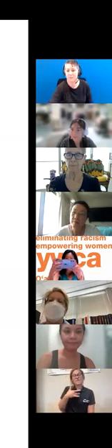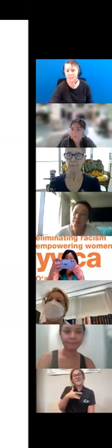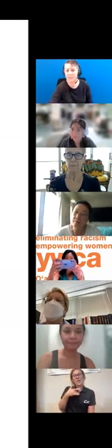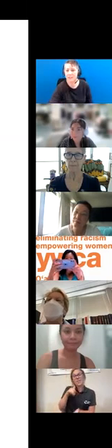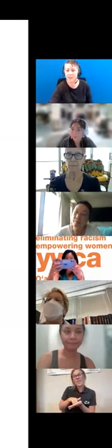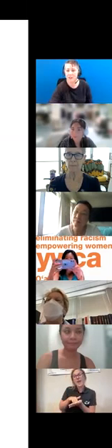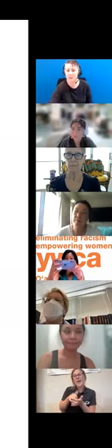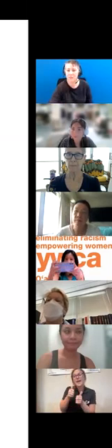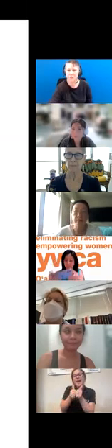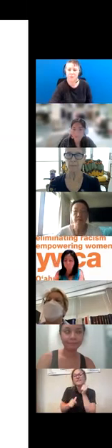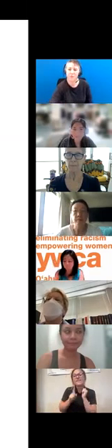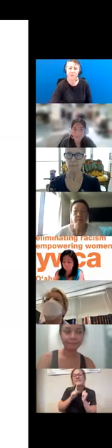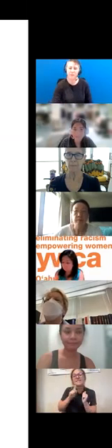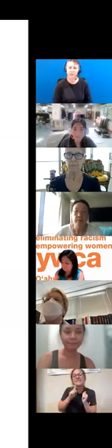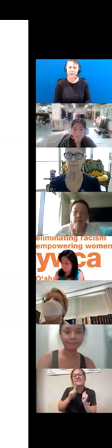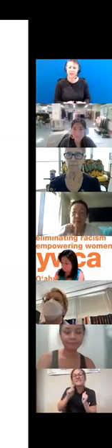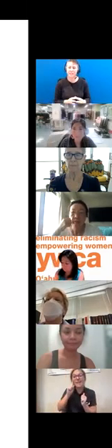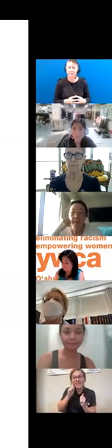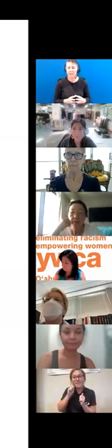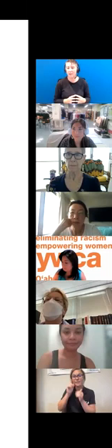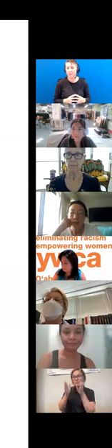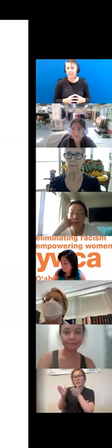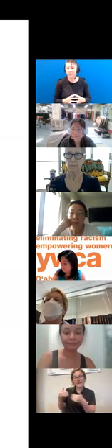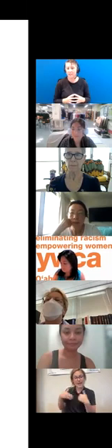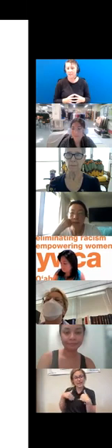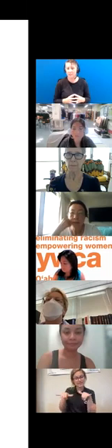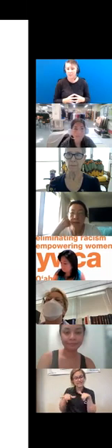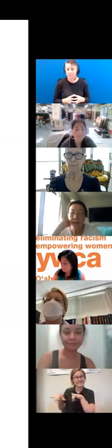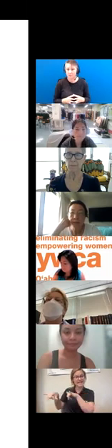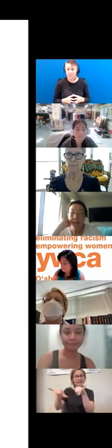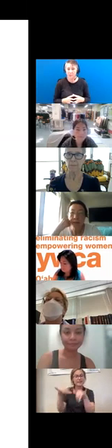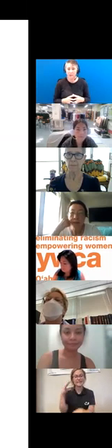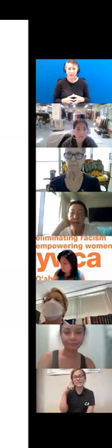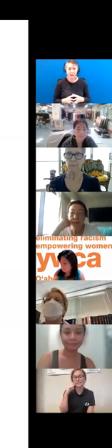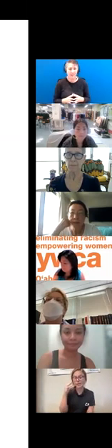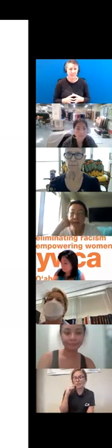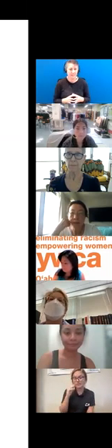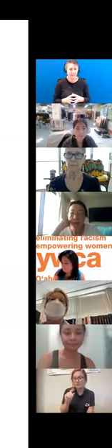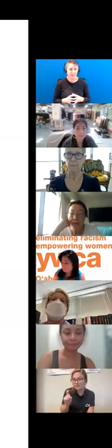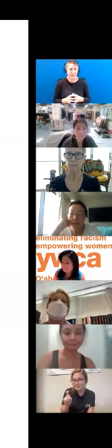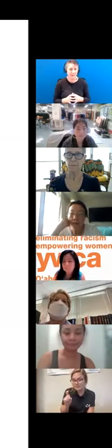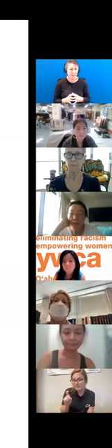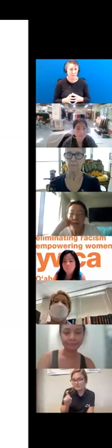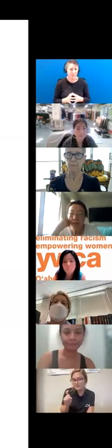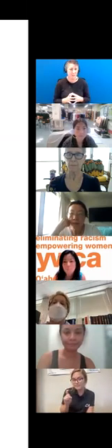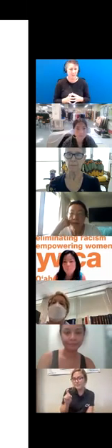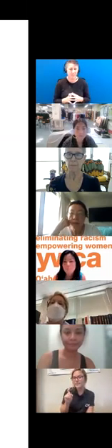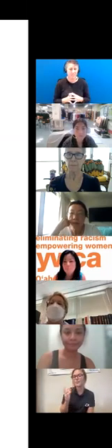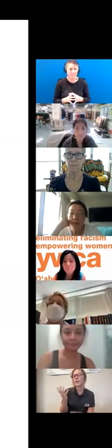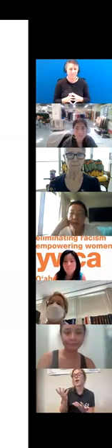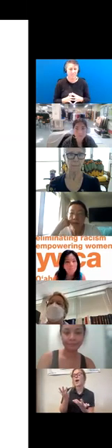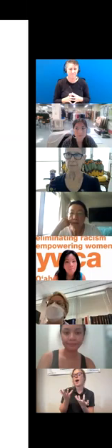deafblind person. So do you feel that every deaf person has the same